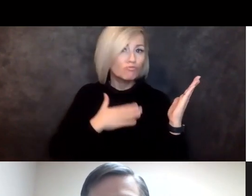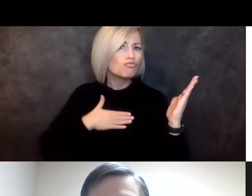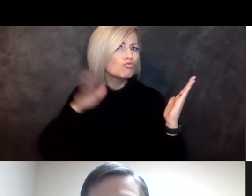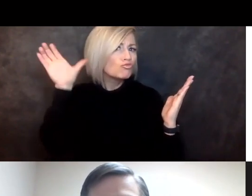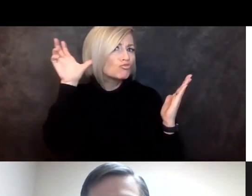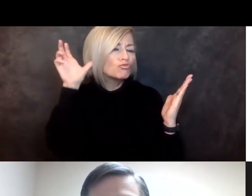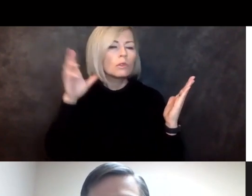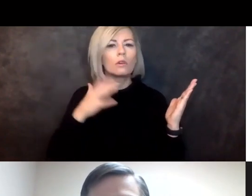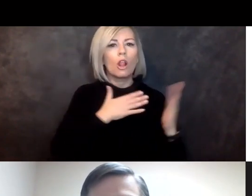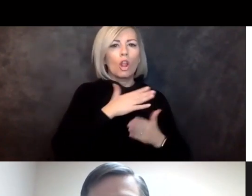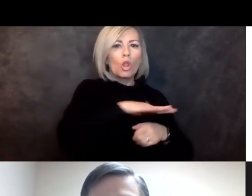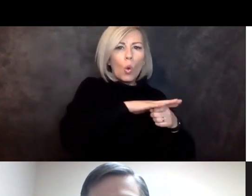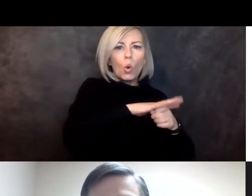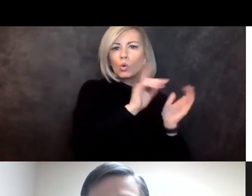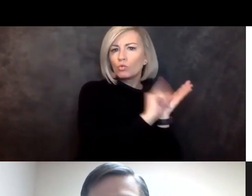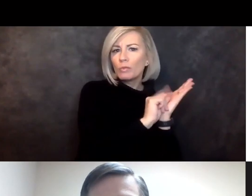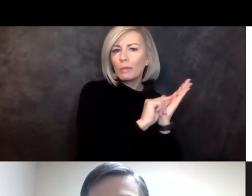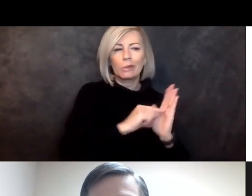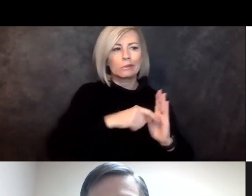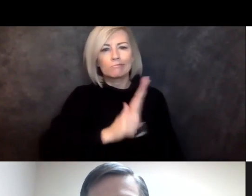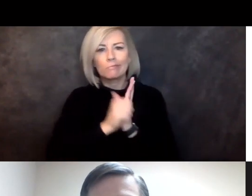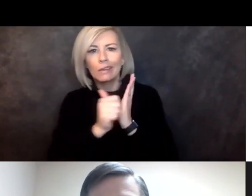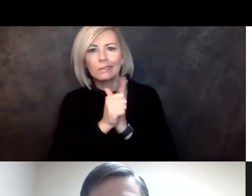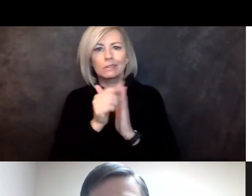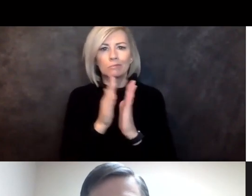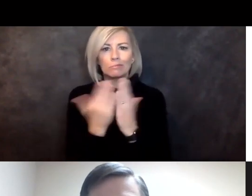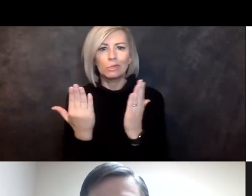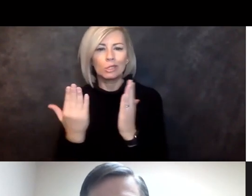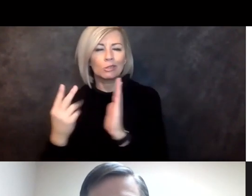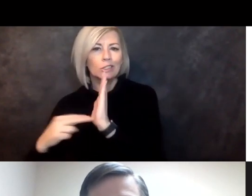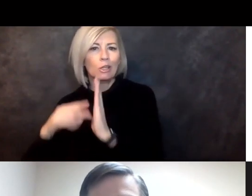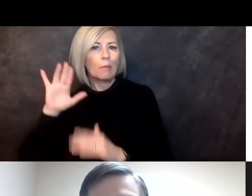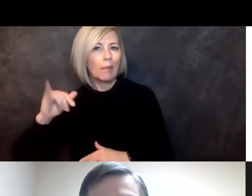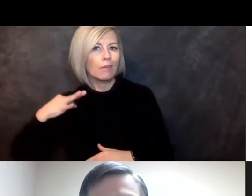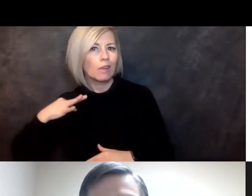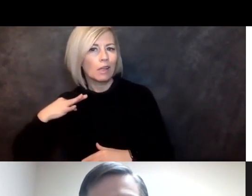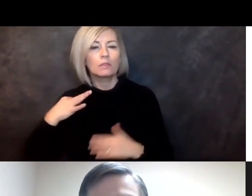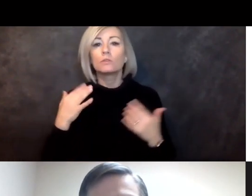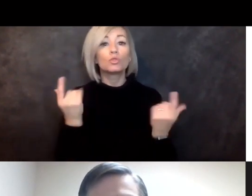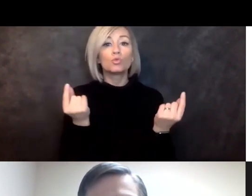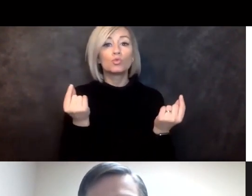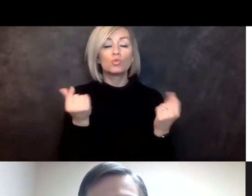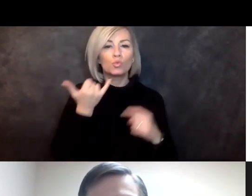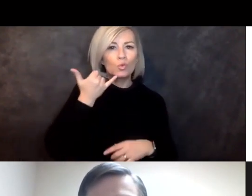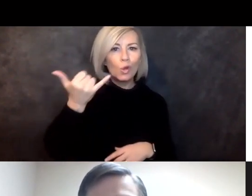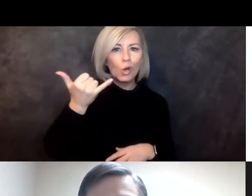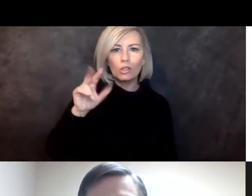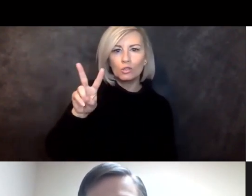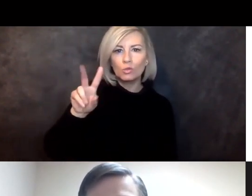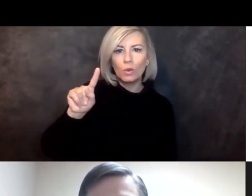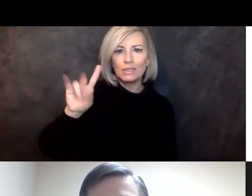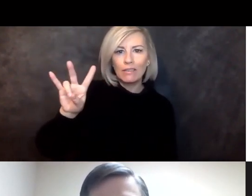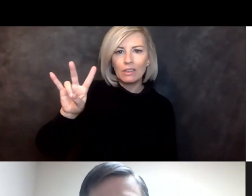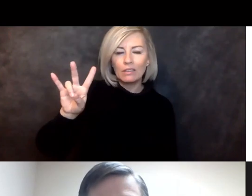newspapers, magazines, book readings by volunteers, all they have to do is call 217